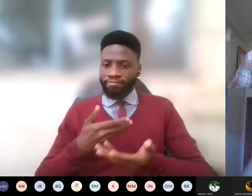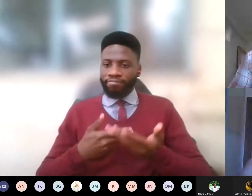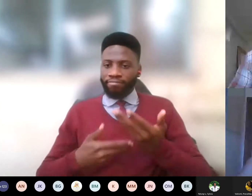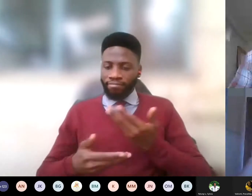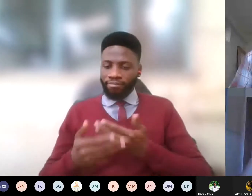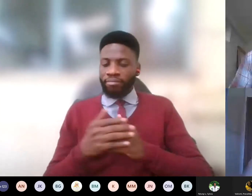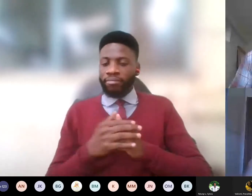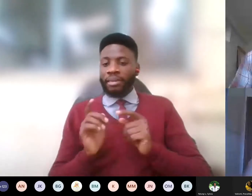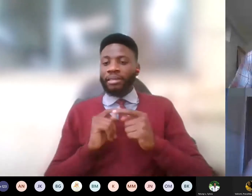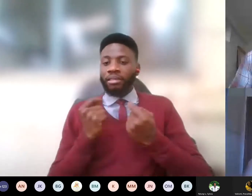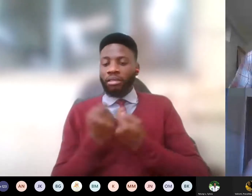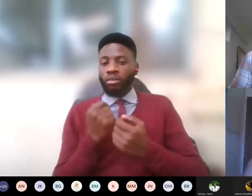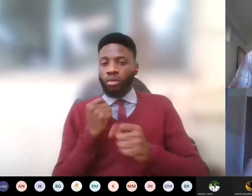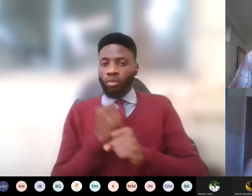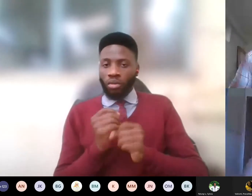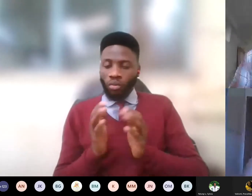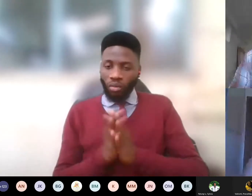the future of work and